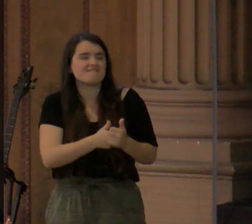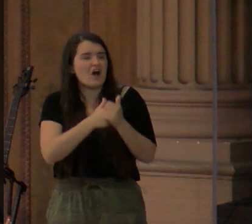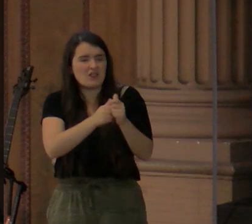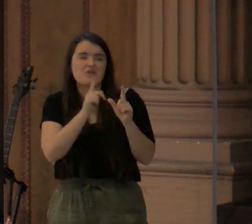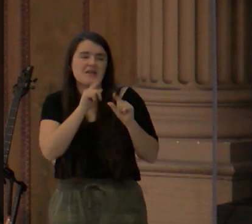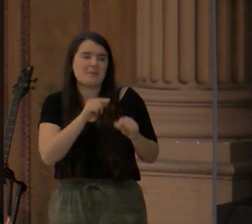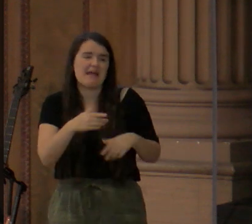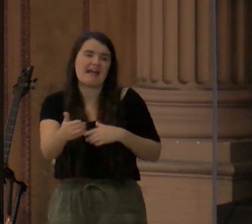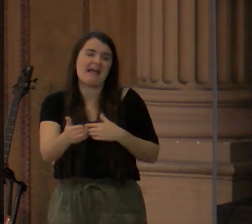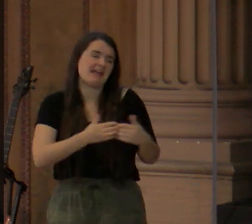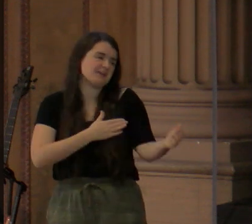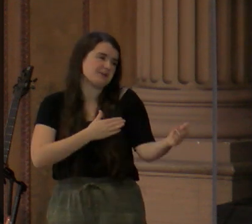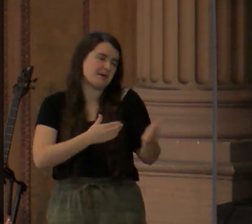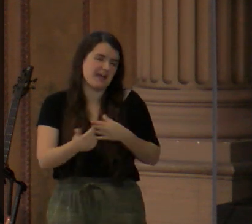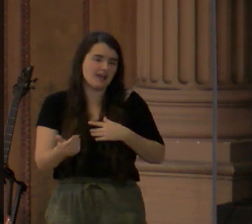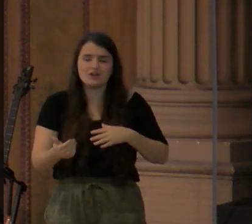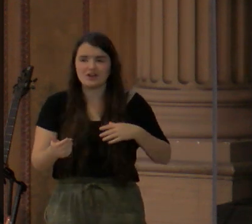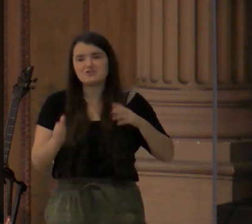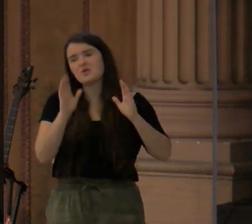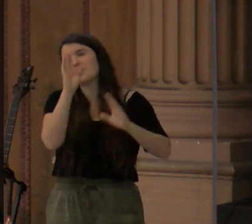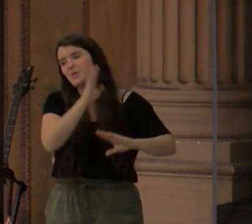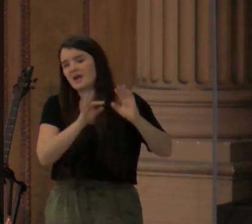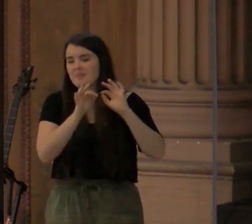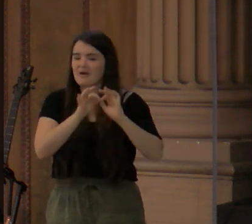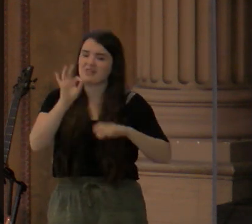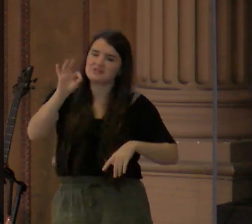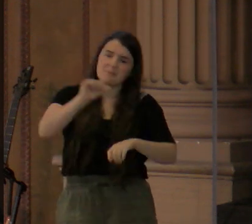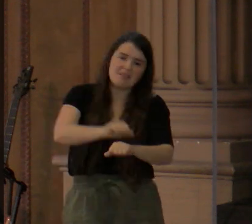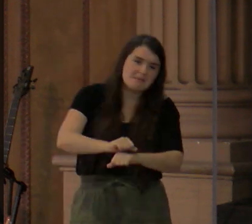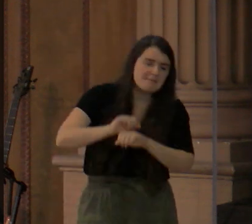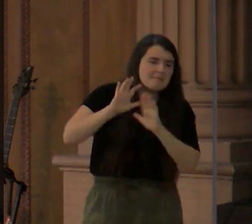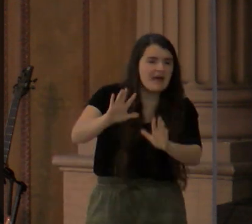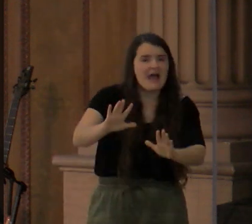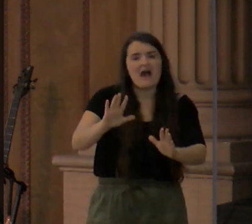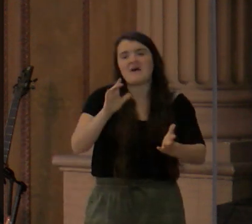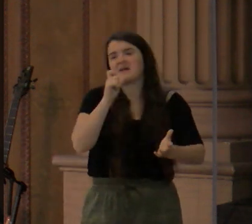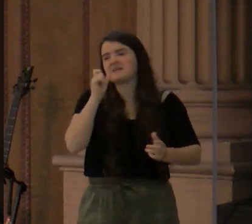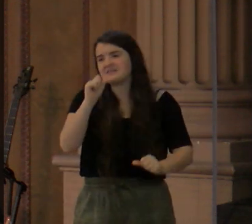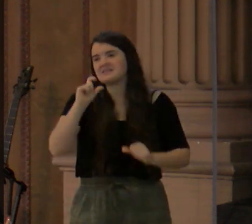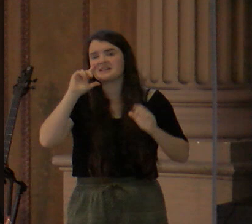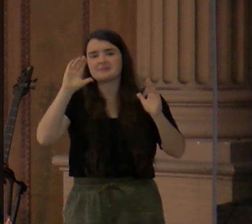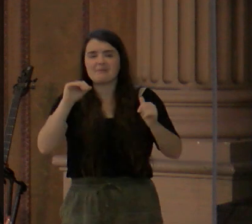Don't worry about the Sermon on the Mount. Don't worry about trying to live that way. I never expected you to.